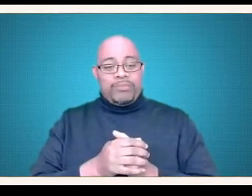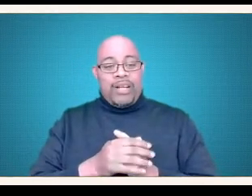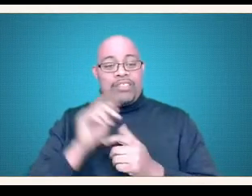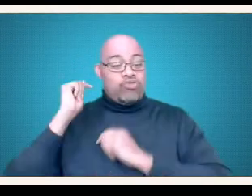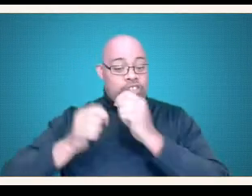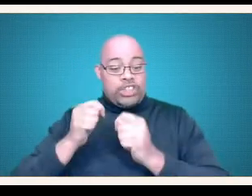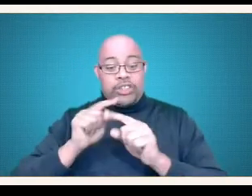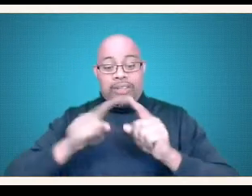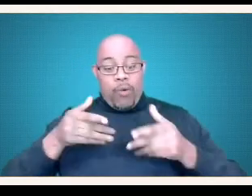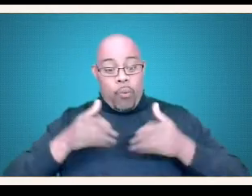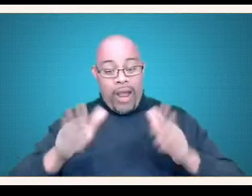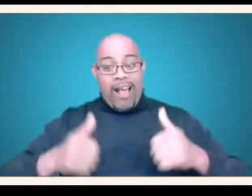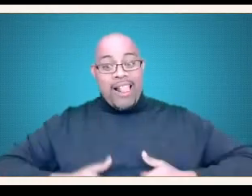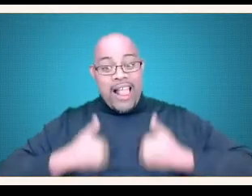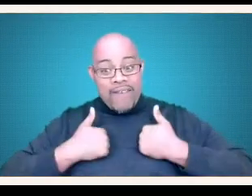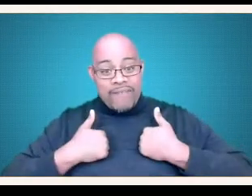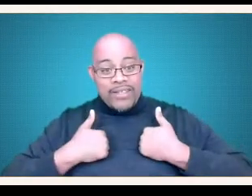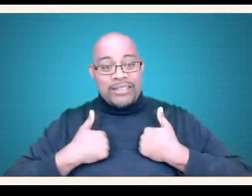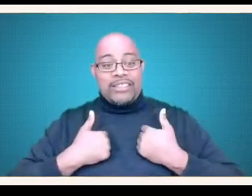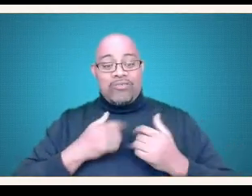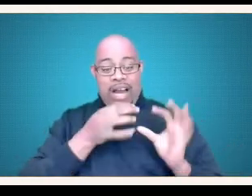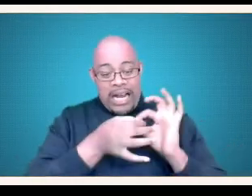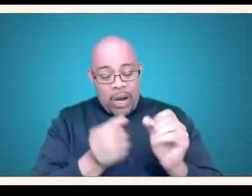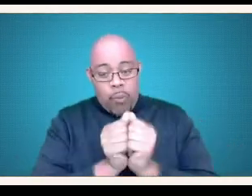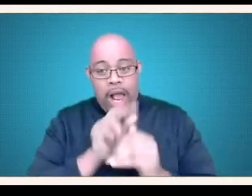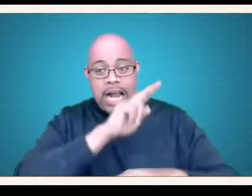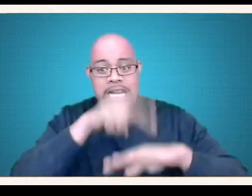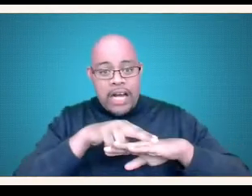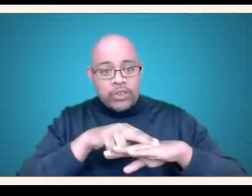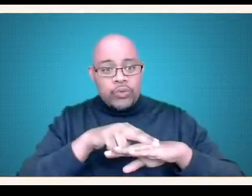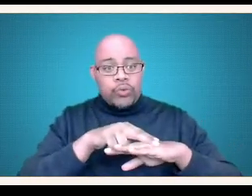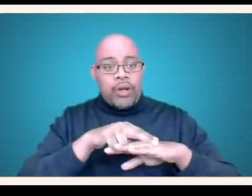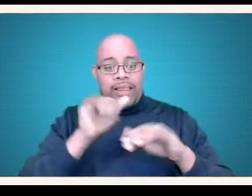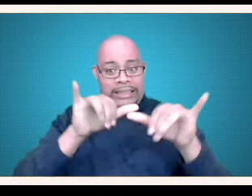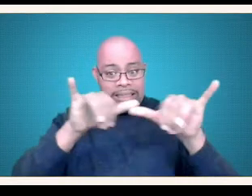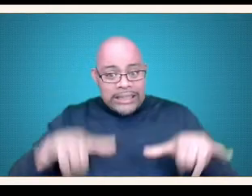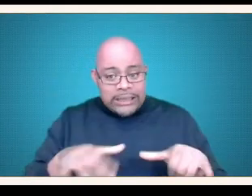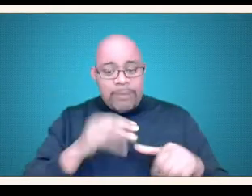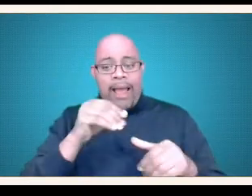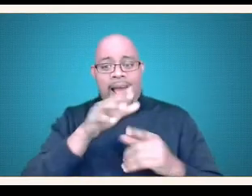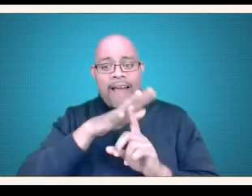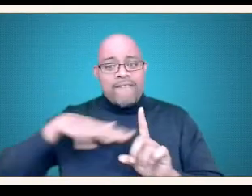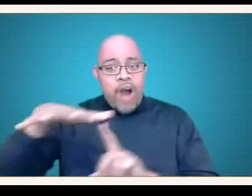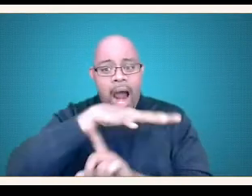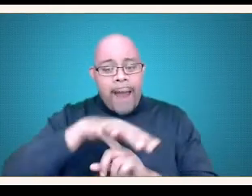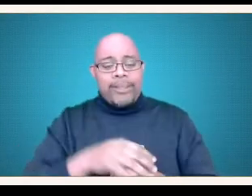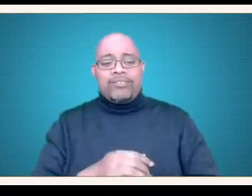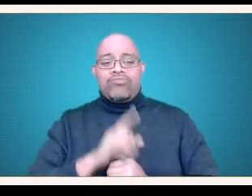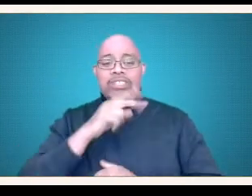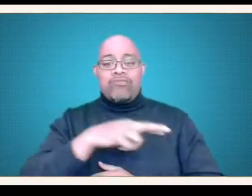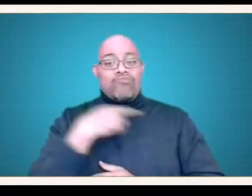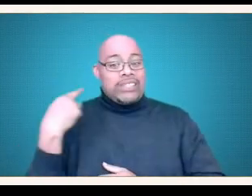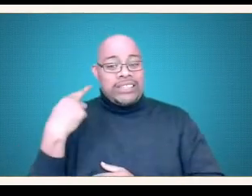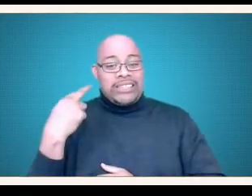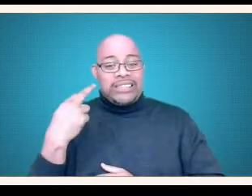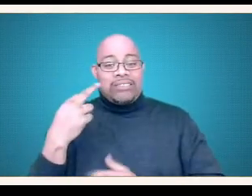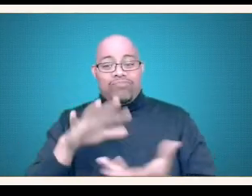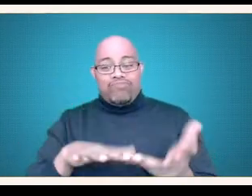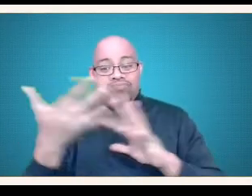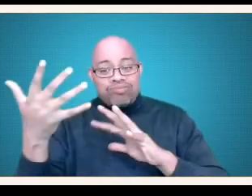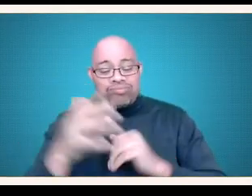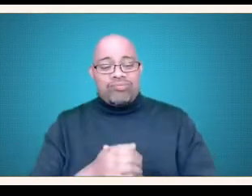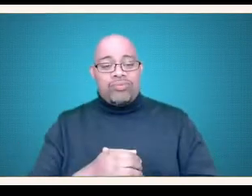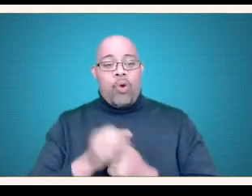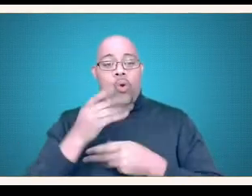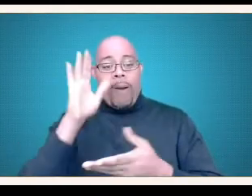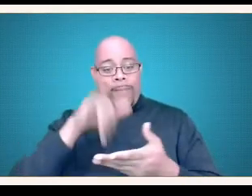in the world, and where traditional ways of living deeply connected with the natural Arctic ecosystems and environments are at particular risk of